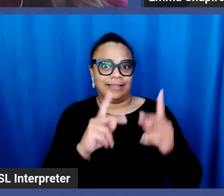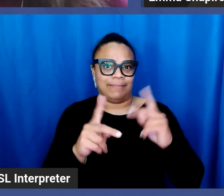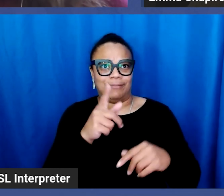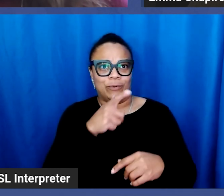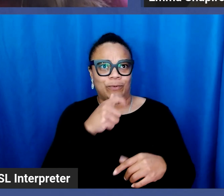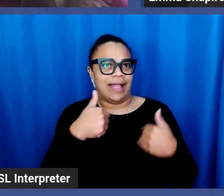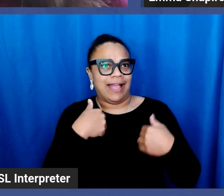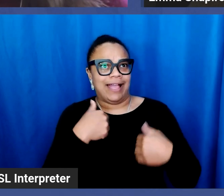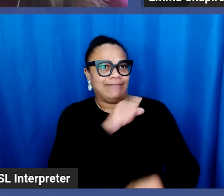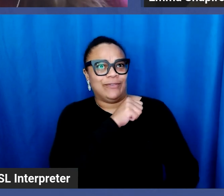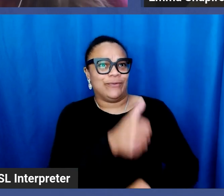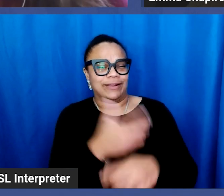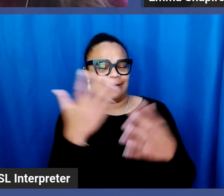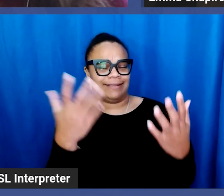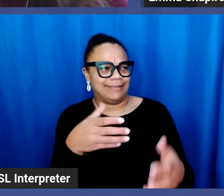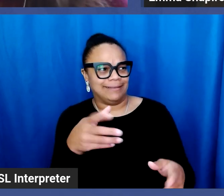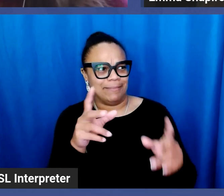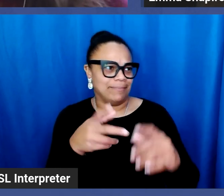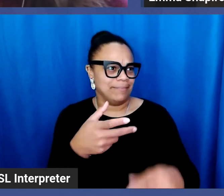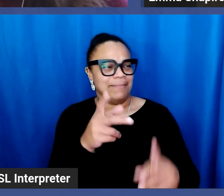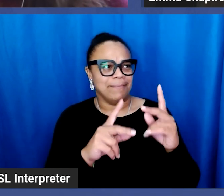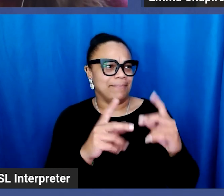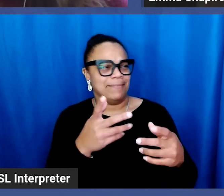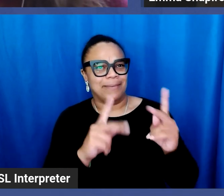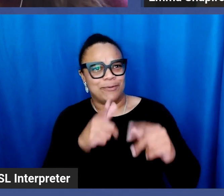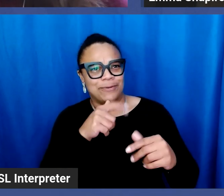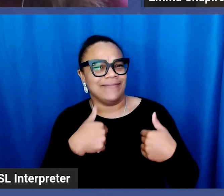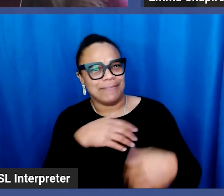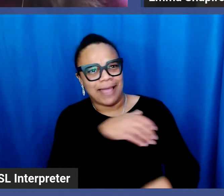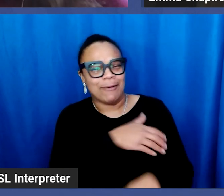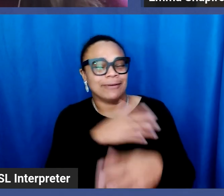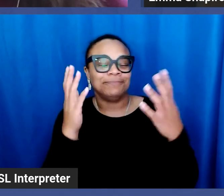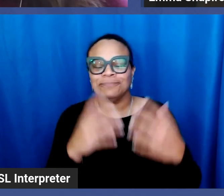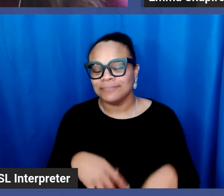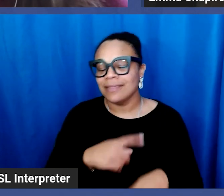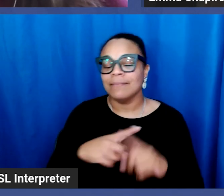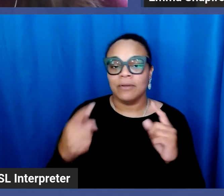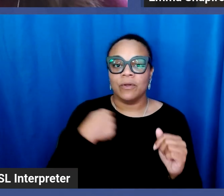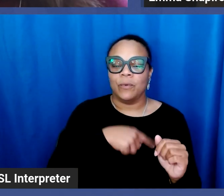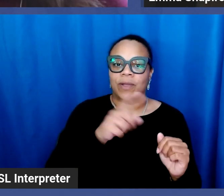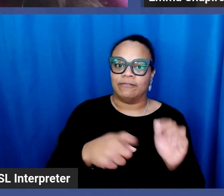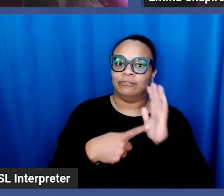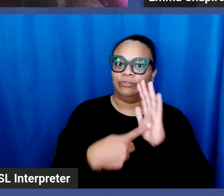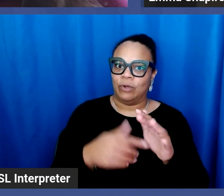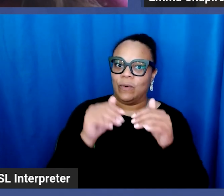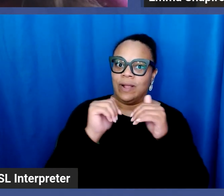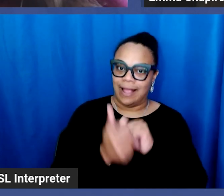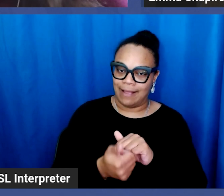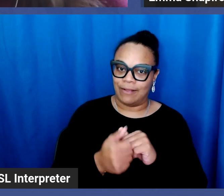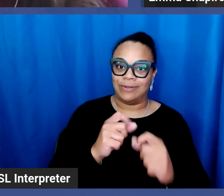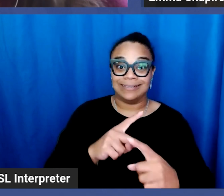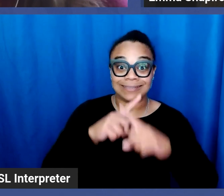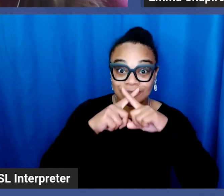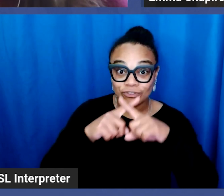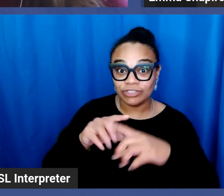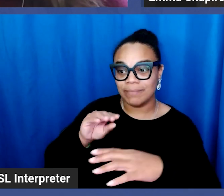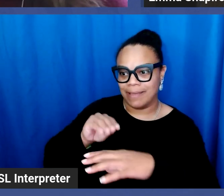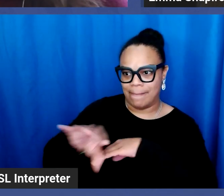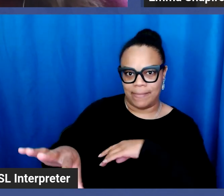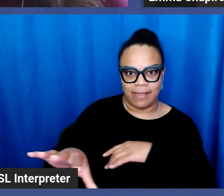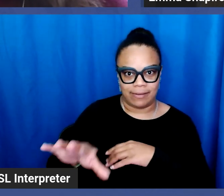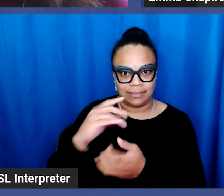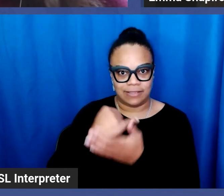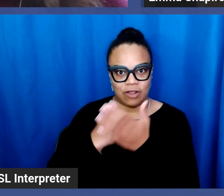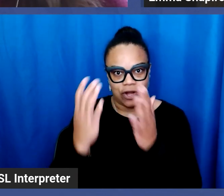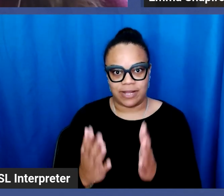be. I don't know. I'm not saying that right. But we need to be able to show the data of how this censorship is impacting artists. And it sounds like it was